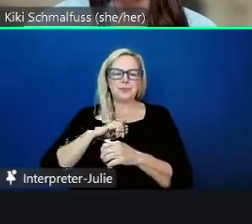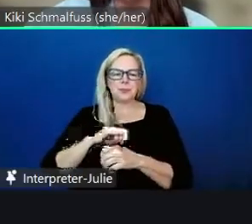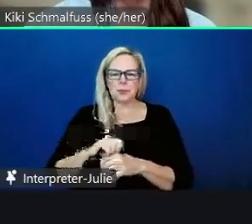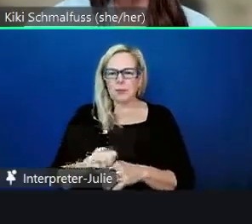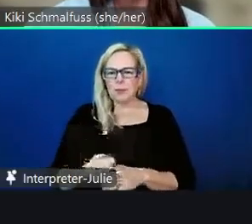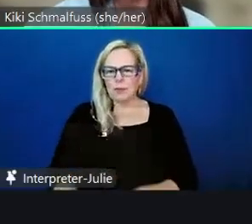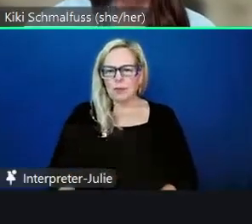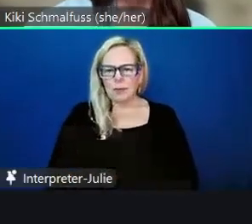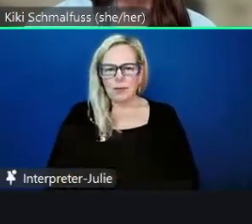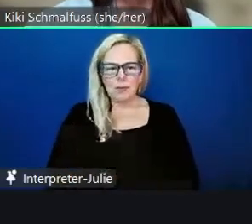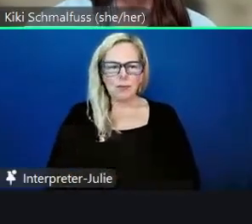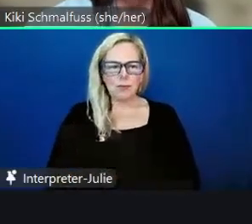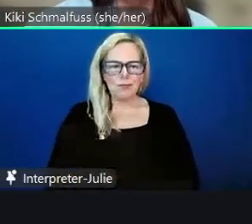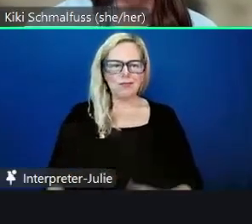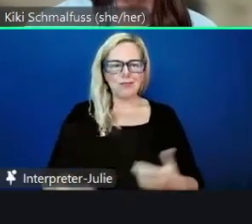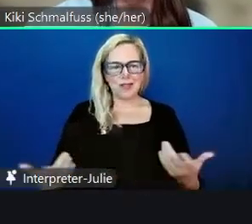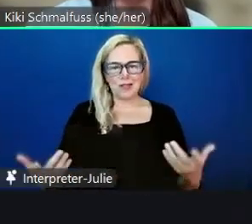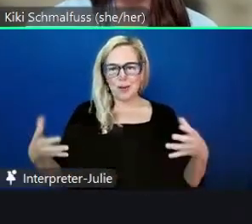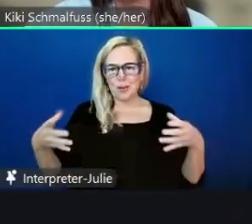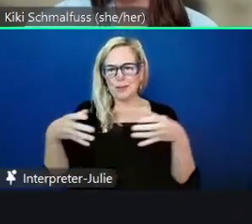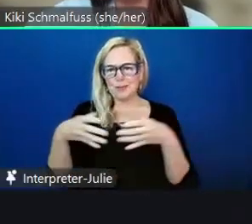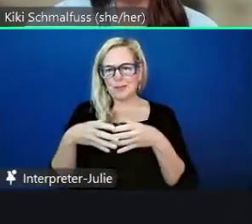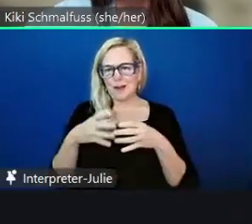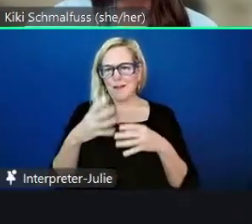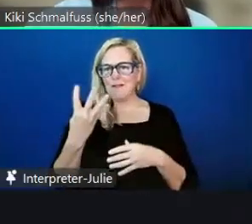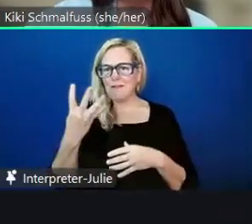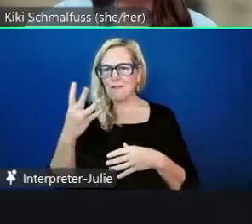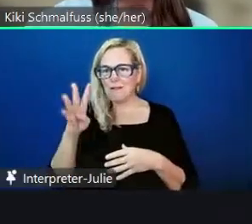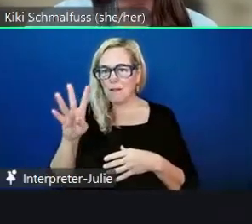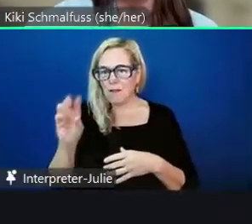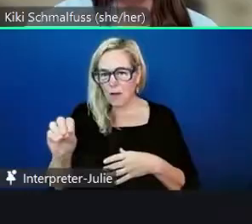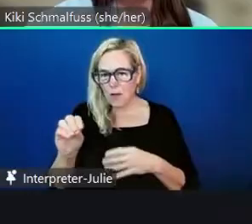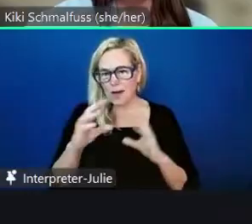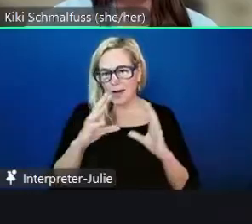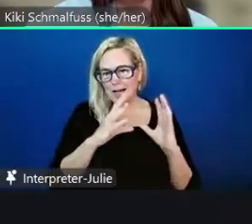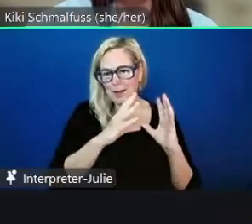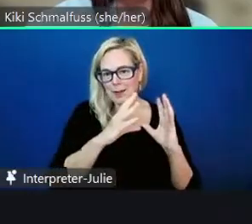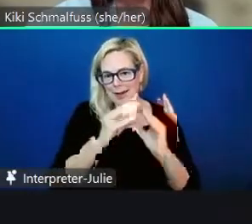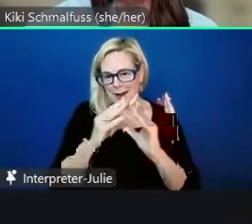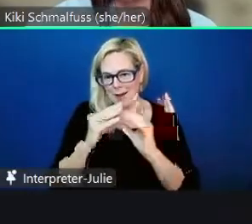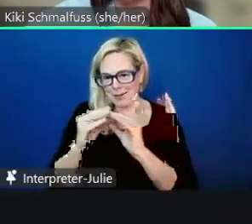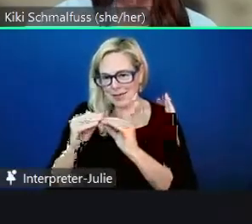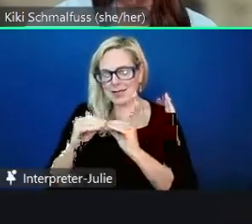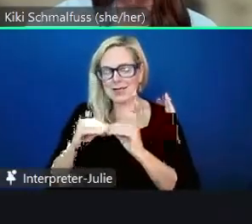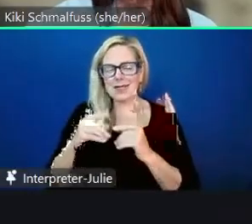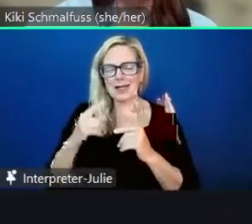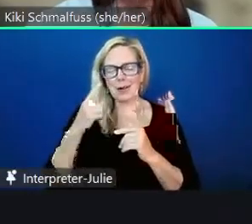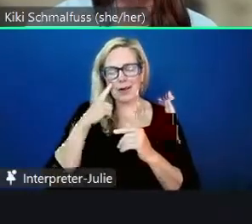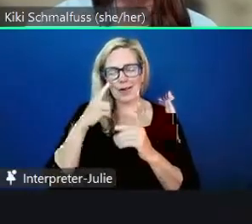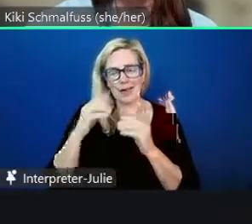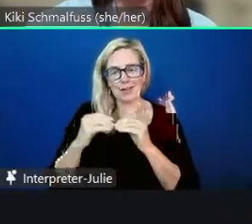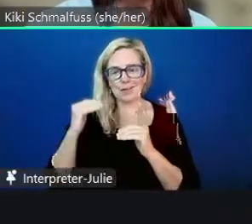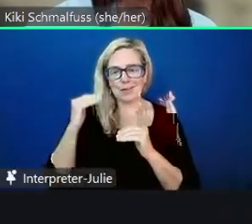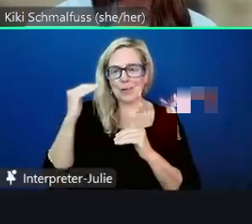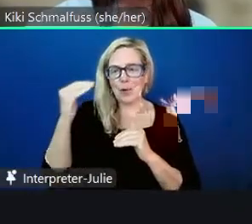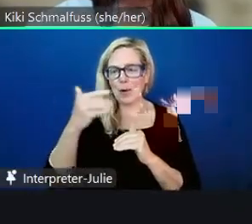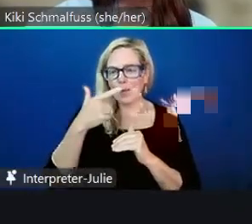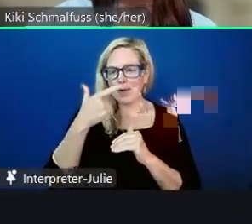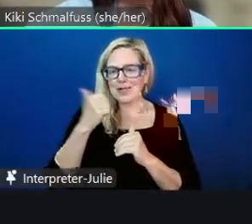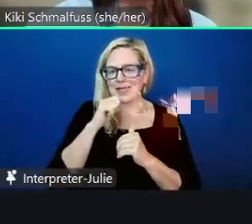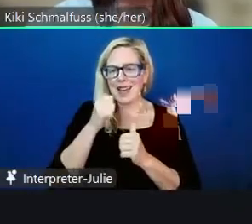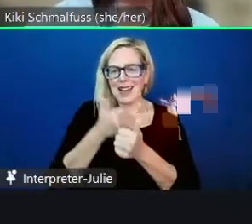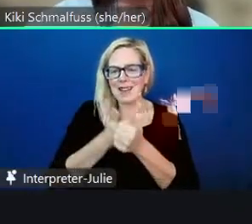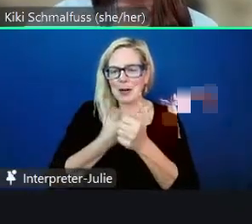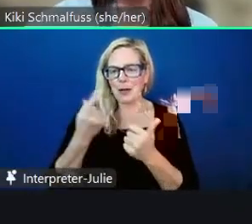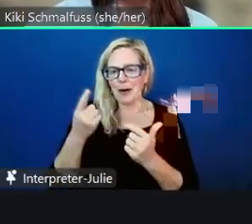meetups from those kind of post-meetup surveys I had mentioned. We suspect that the number was actually much higher since not everyone filled it out after each